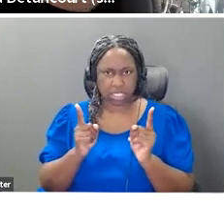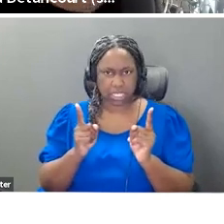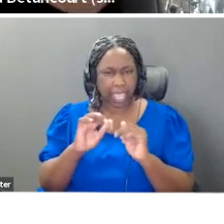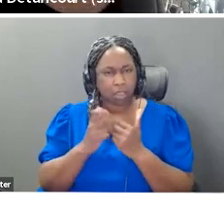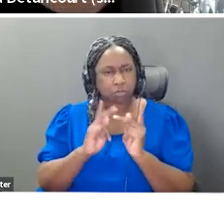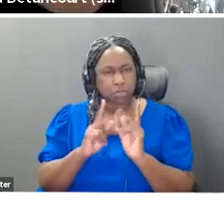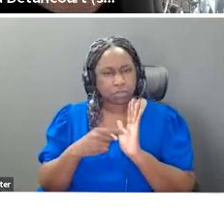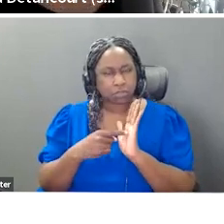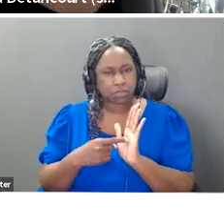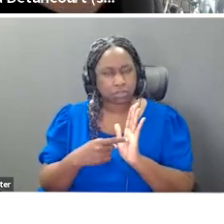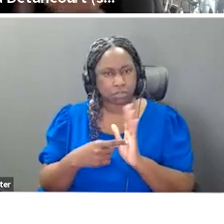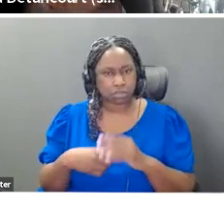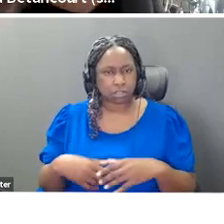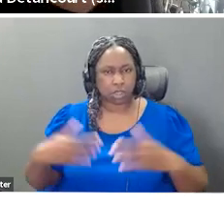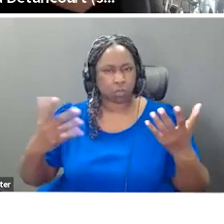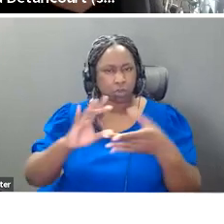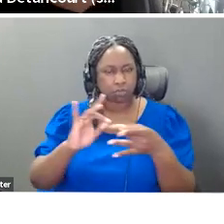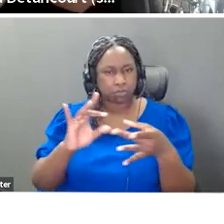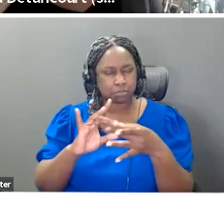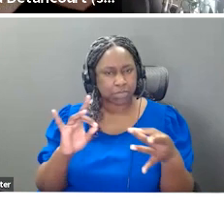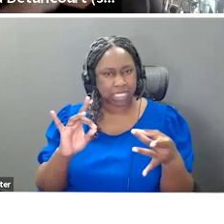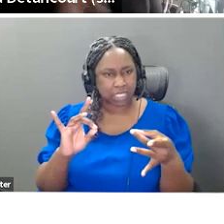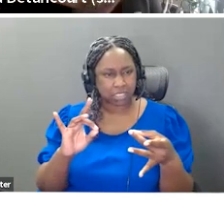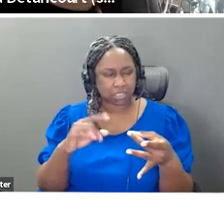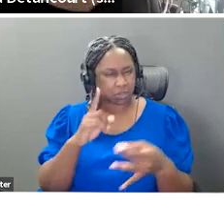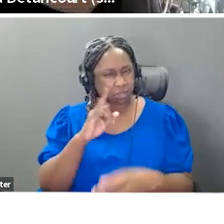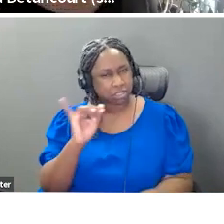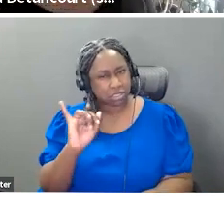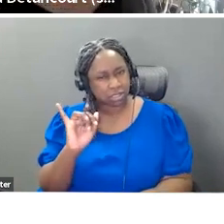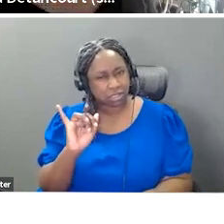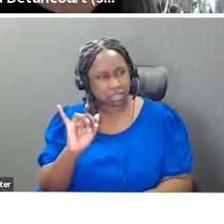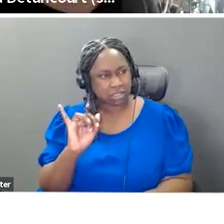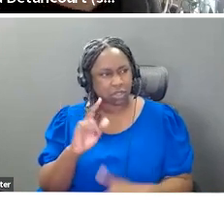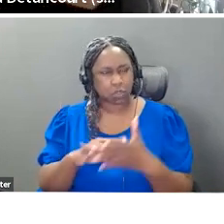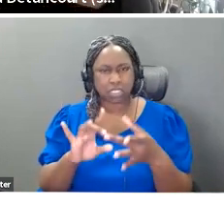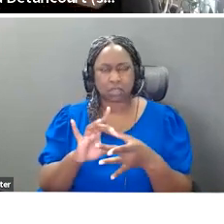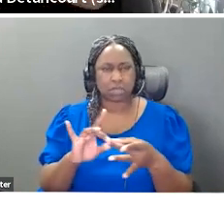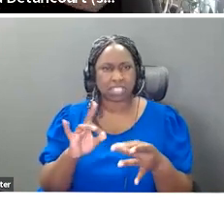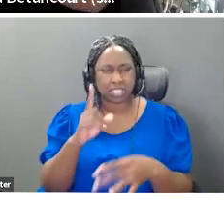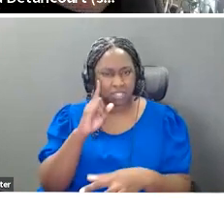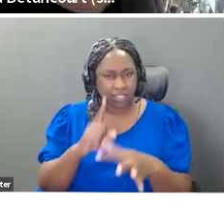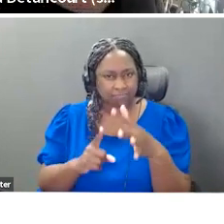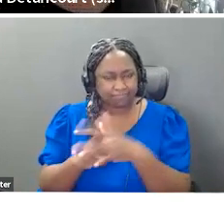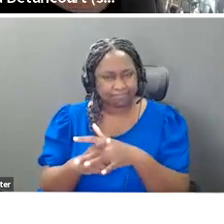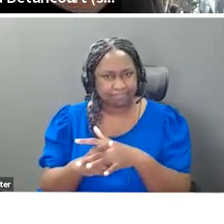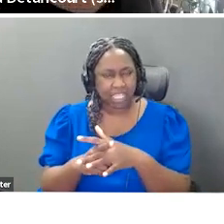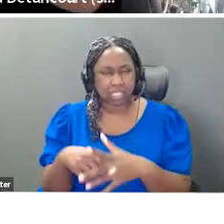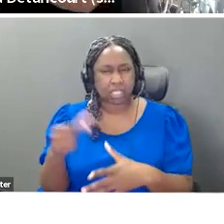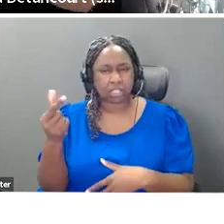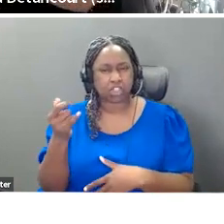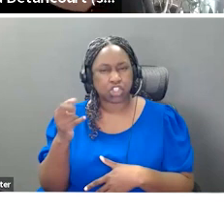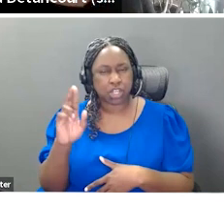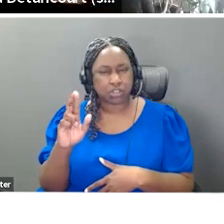And what message is how the photo looks? What message is that sending about race and gender and sexuality and all of these